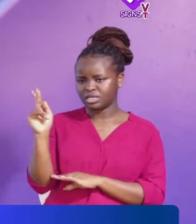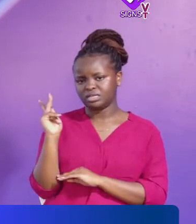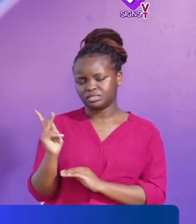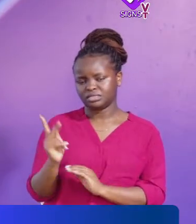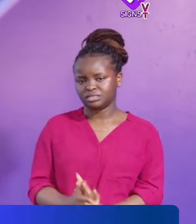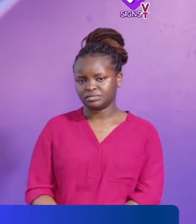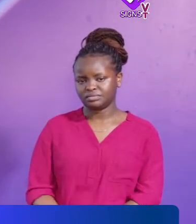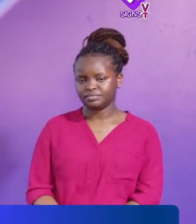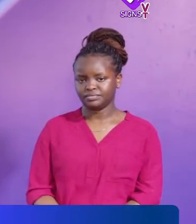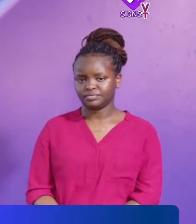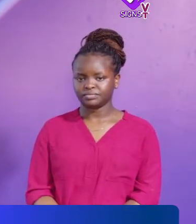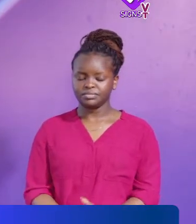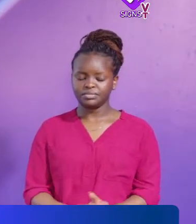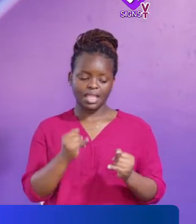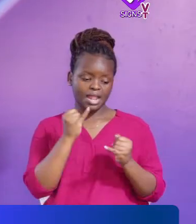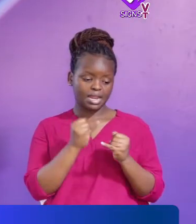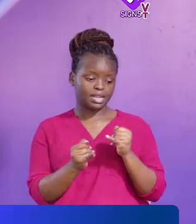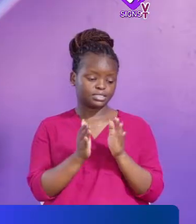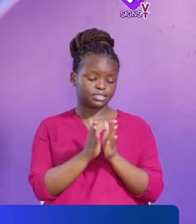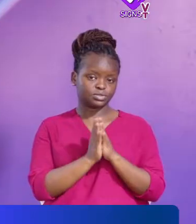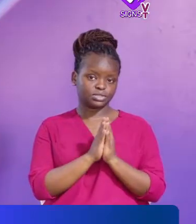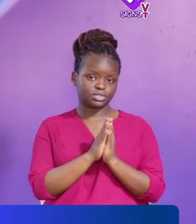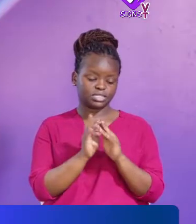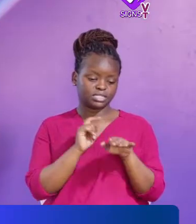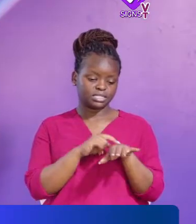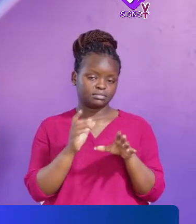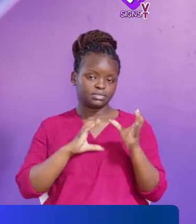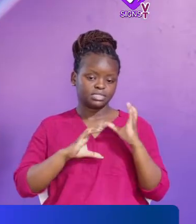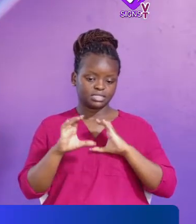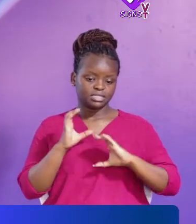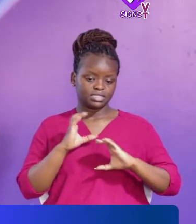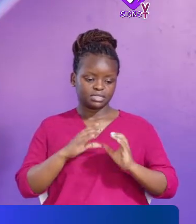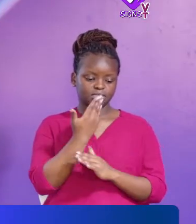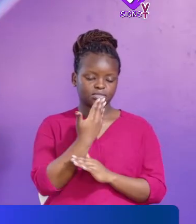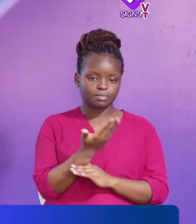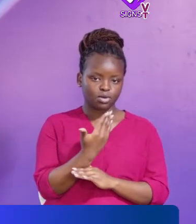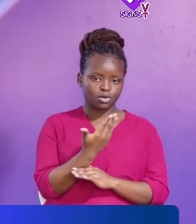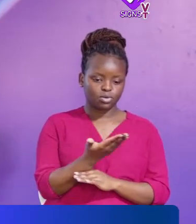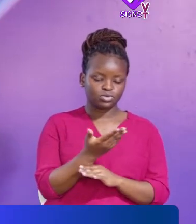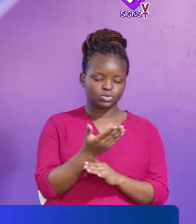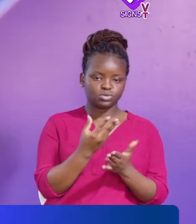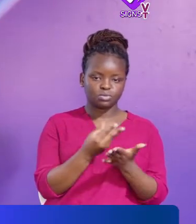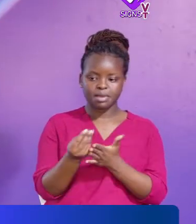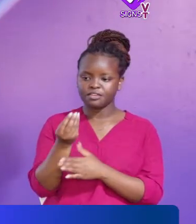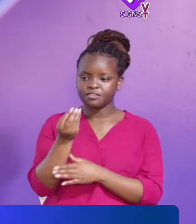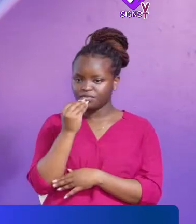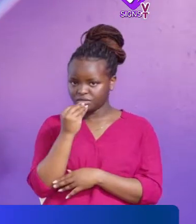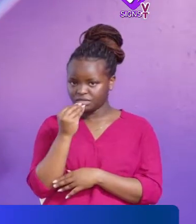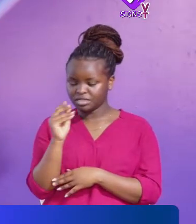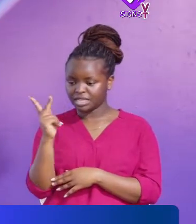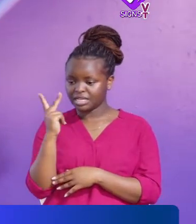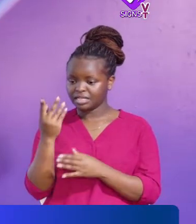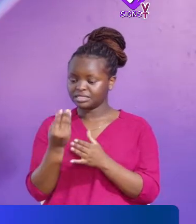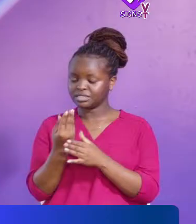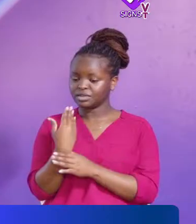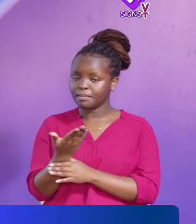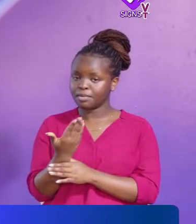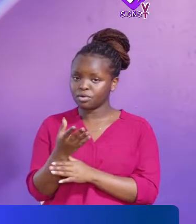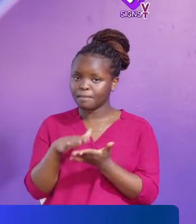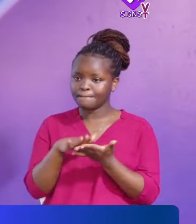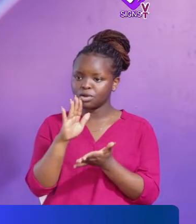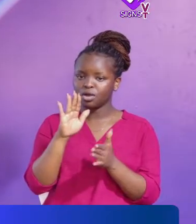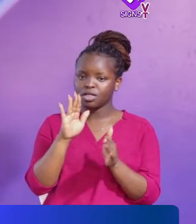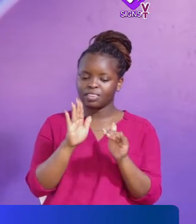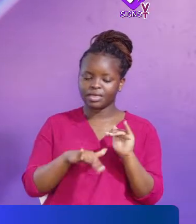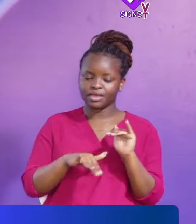And the last story is when citizens borrow to buy food, and Kenyans now borrow more than 13 billion